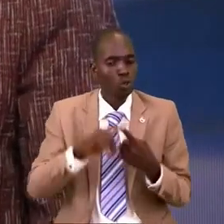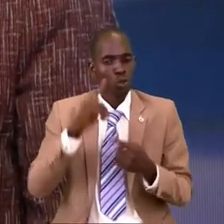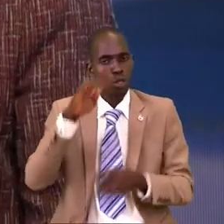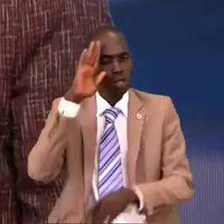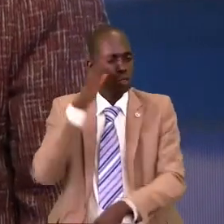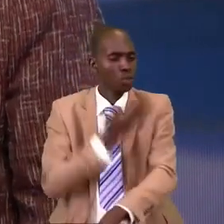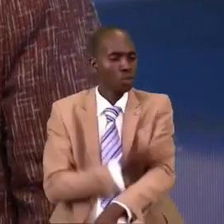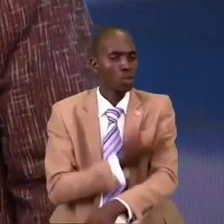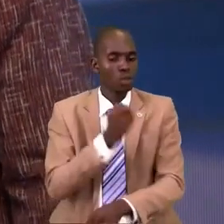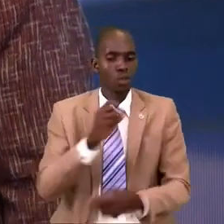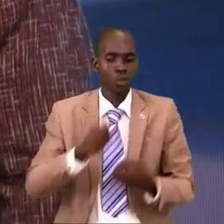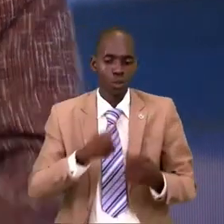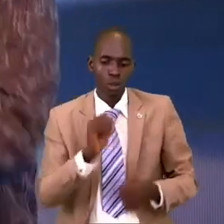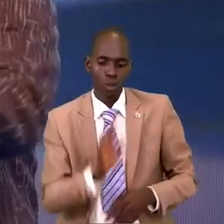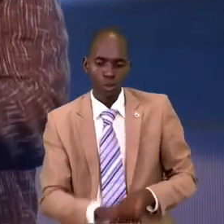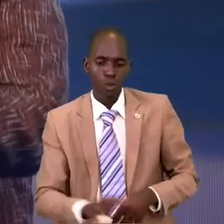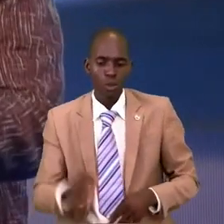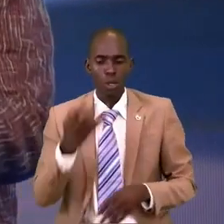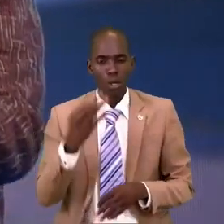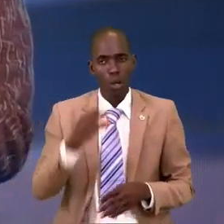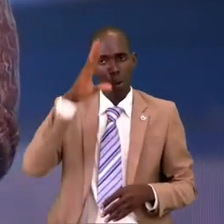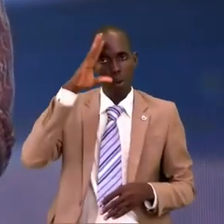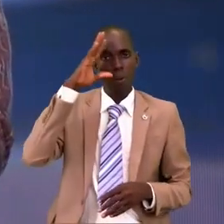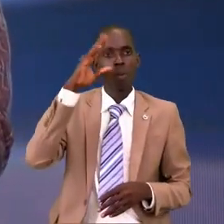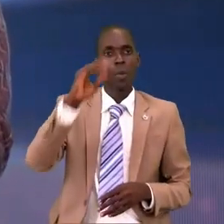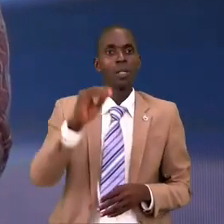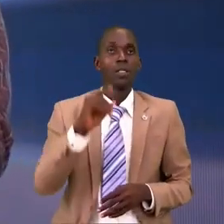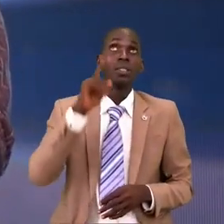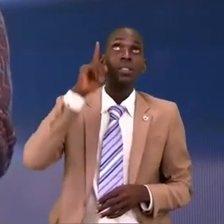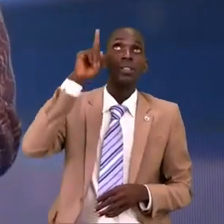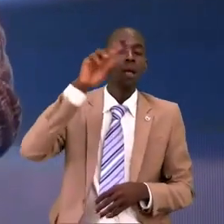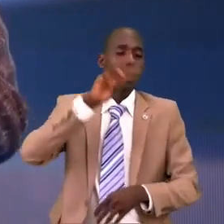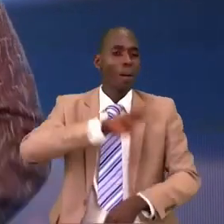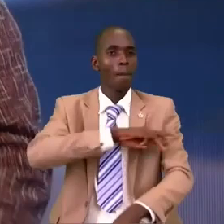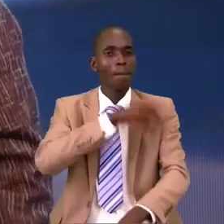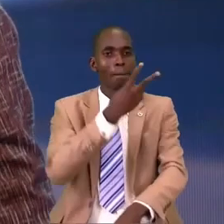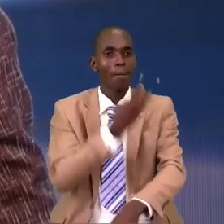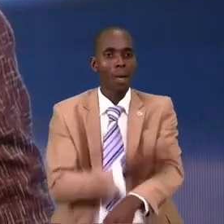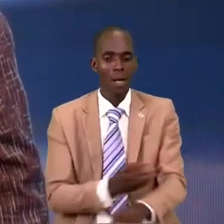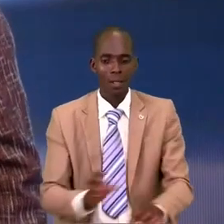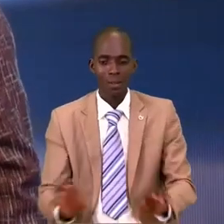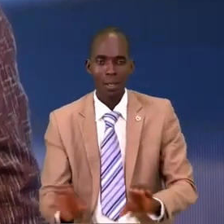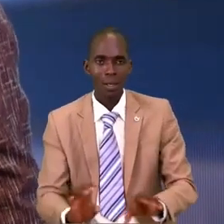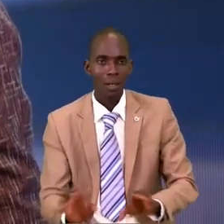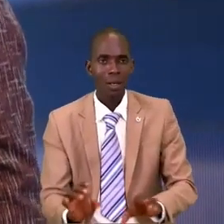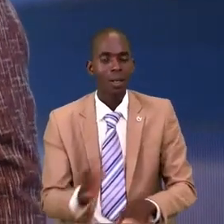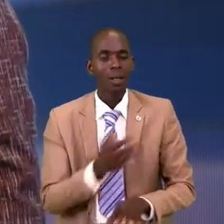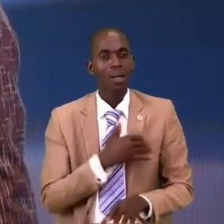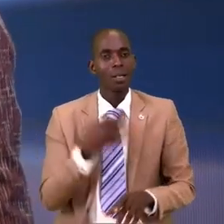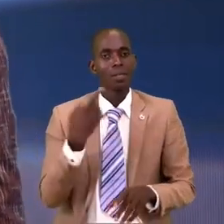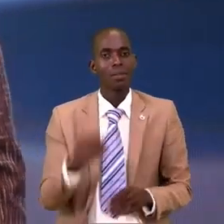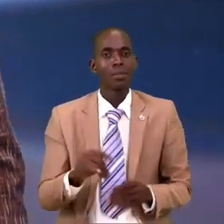glorious majesty of his kingdom. Then in verse 13, it says, thy kingdom is